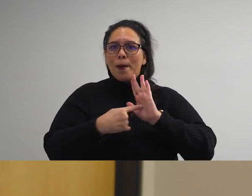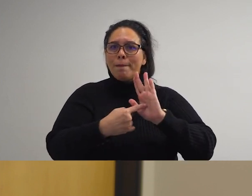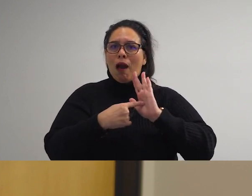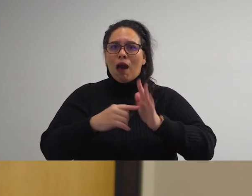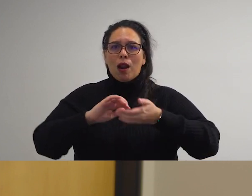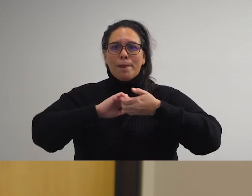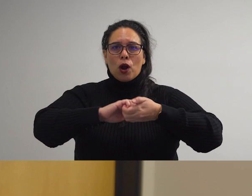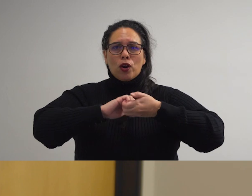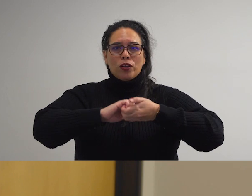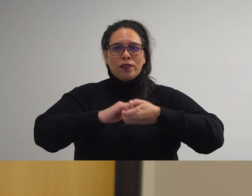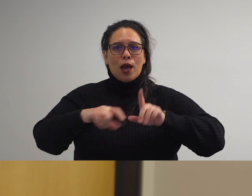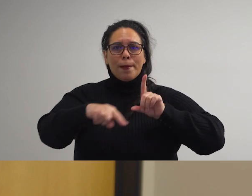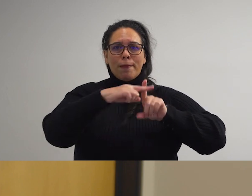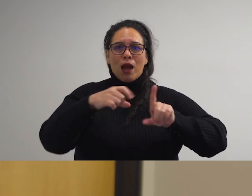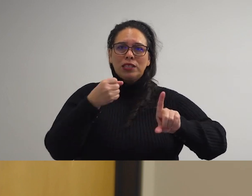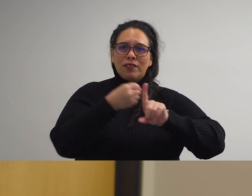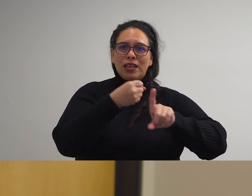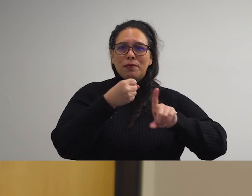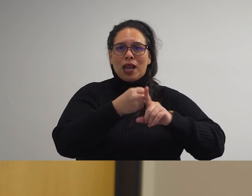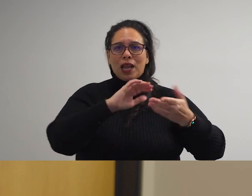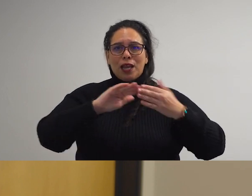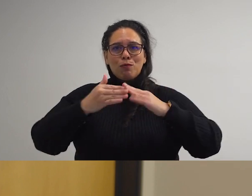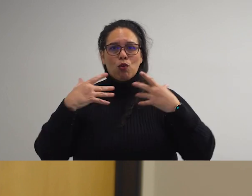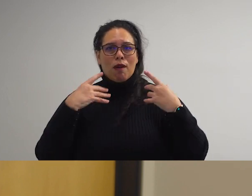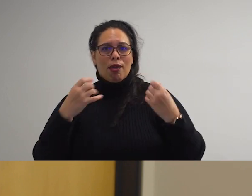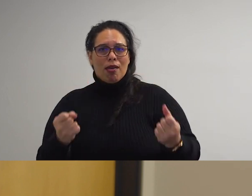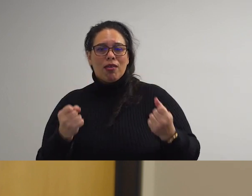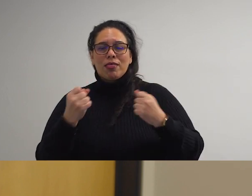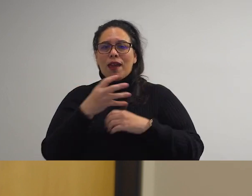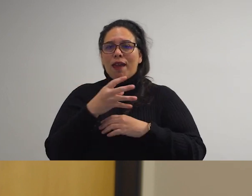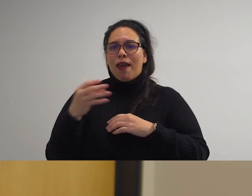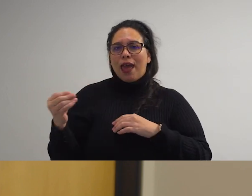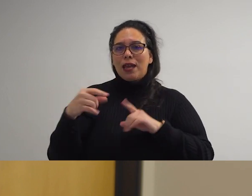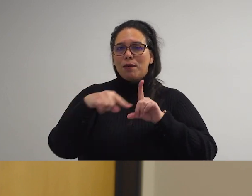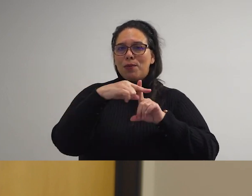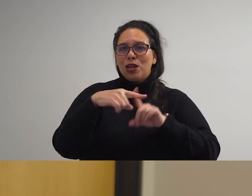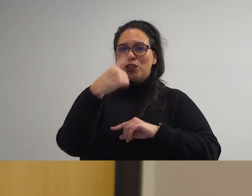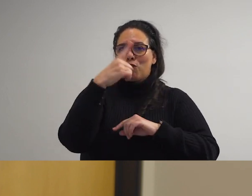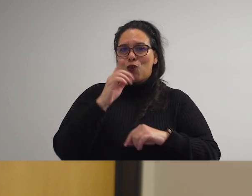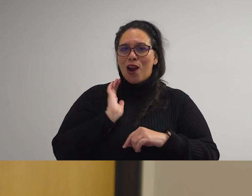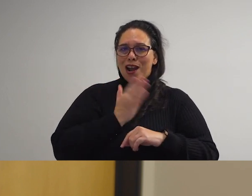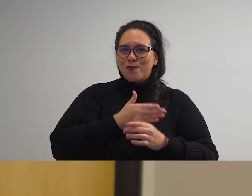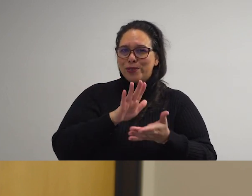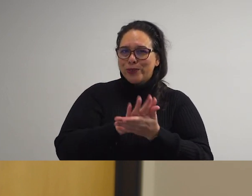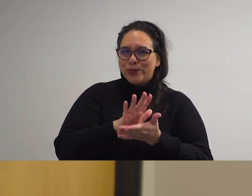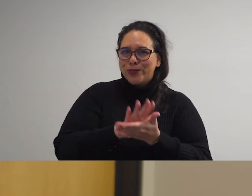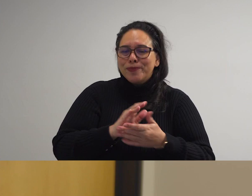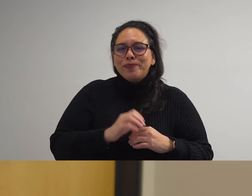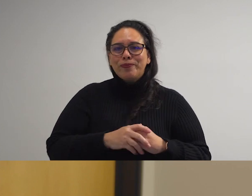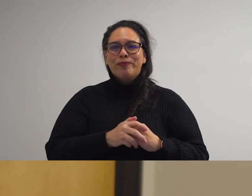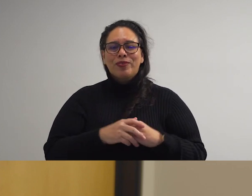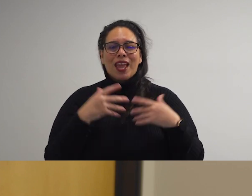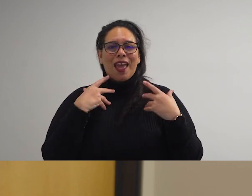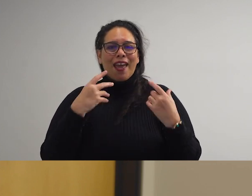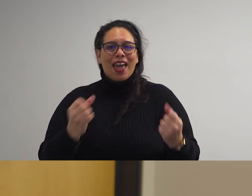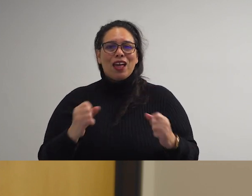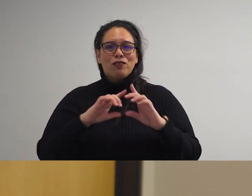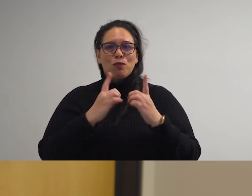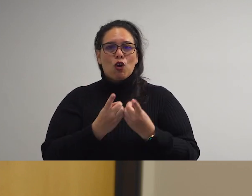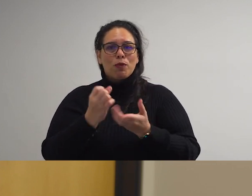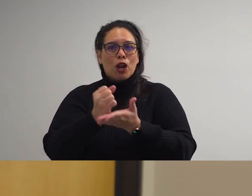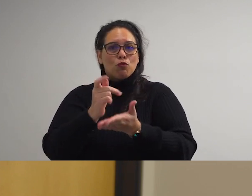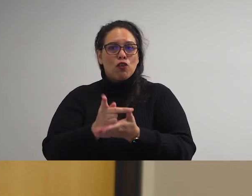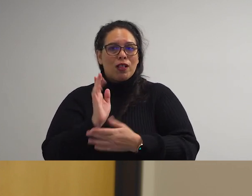model partnership that has a positive impact on community health and is positive for our schools. The Health